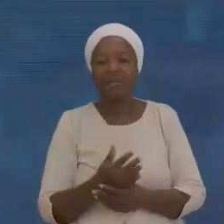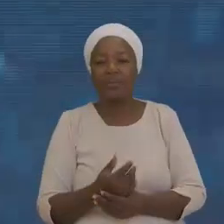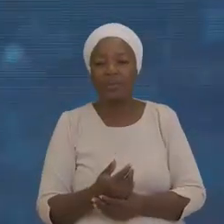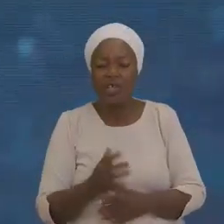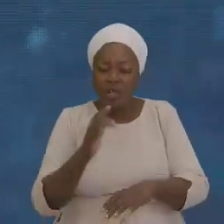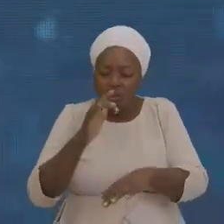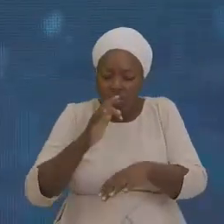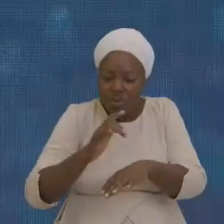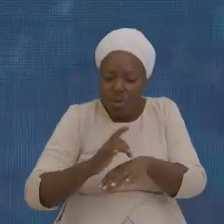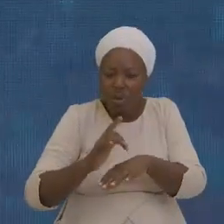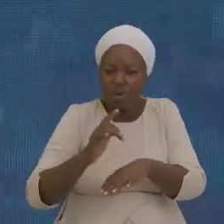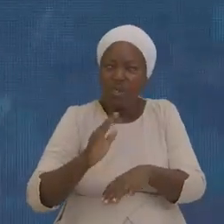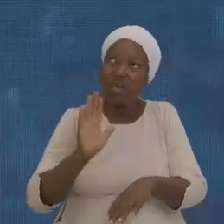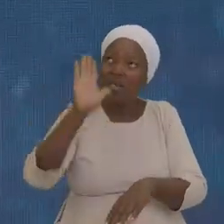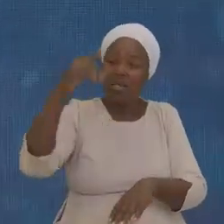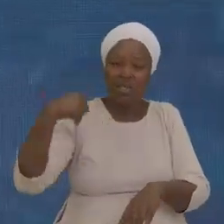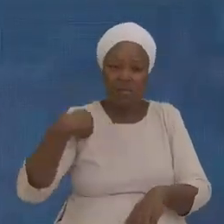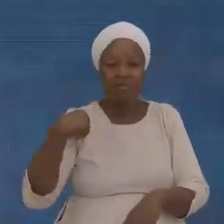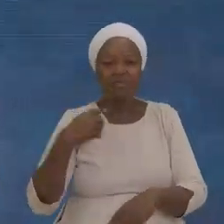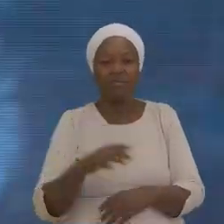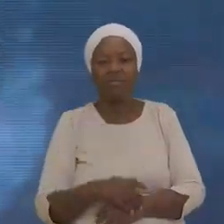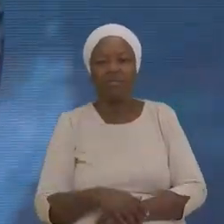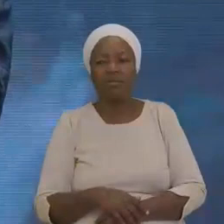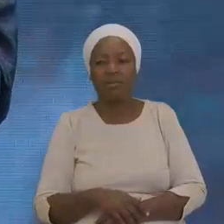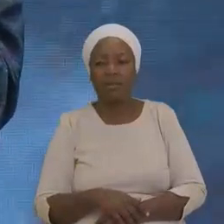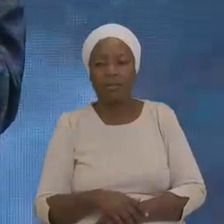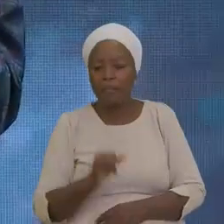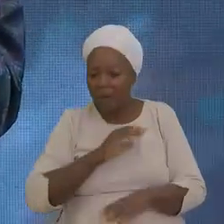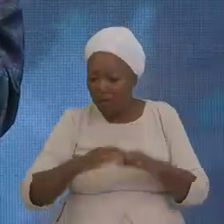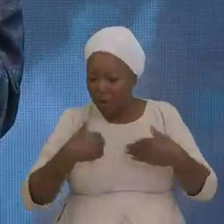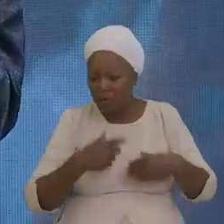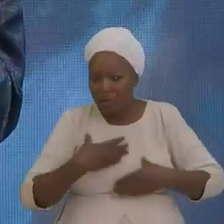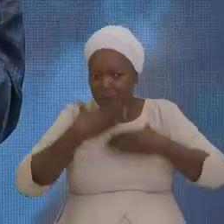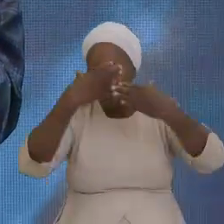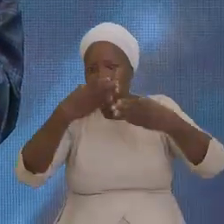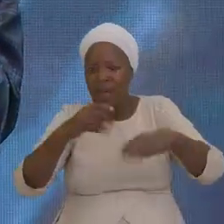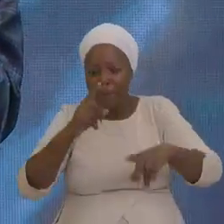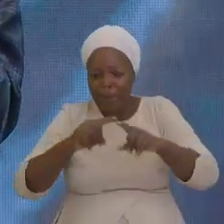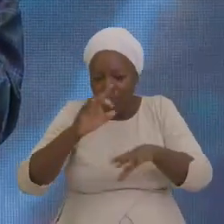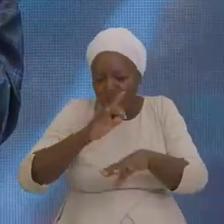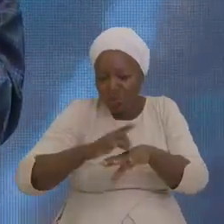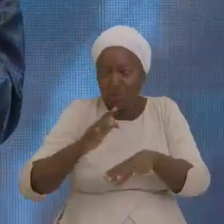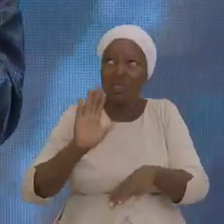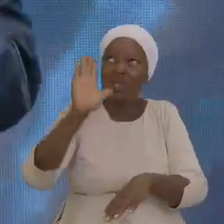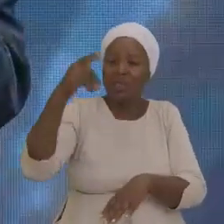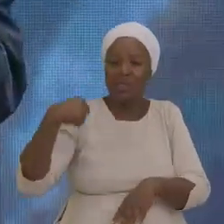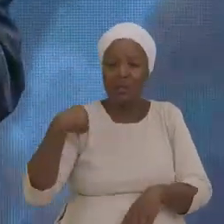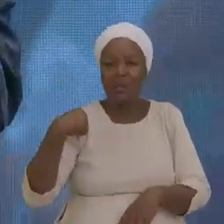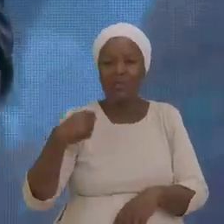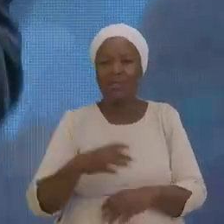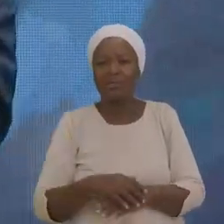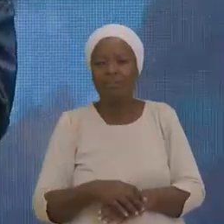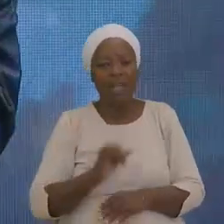touch his garment, I don't have to cry. Touch his garment. I don't have